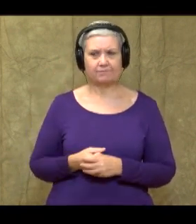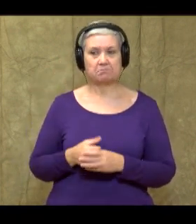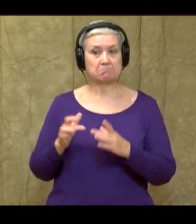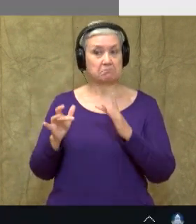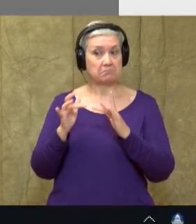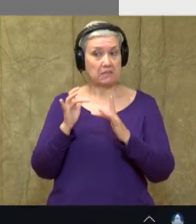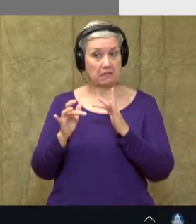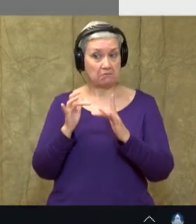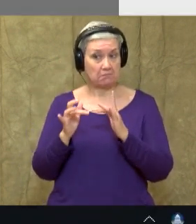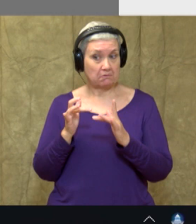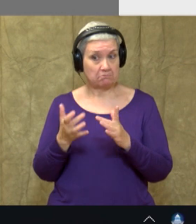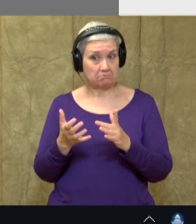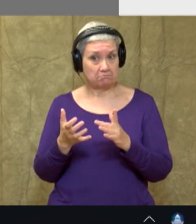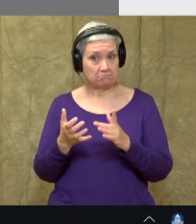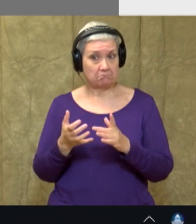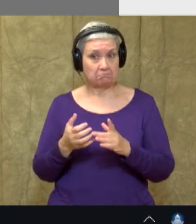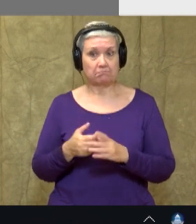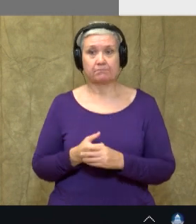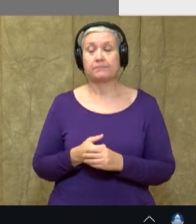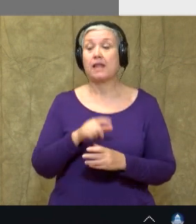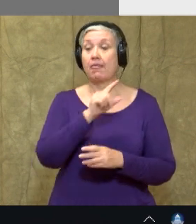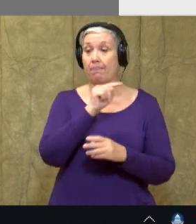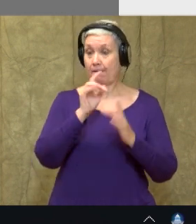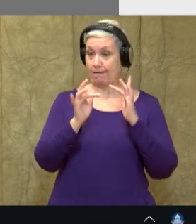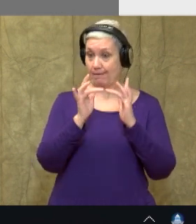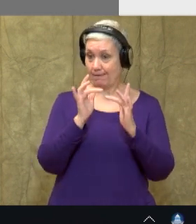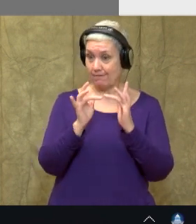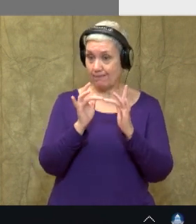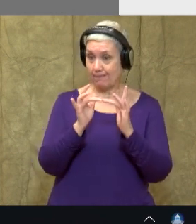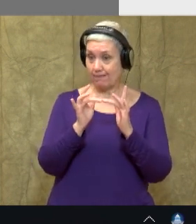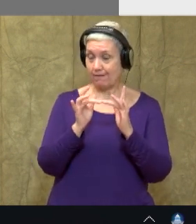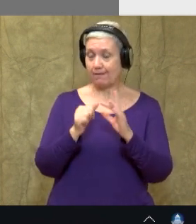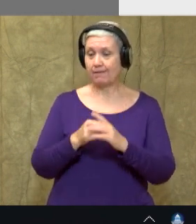Internet? Okay, so we can say the internet